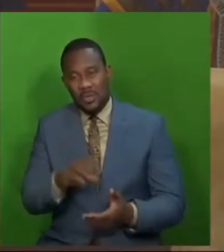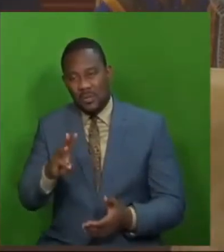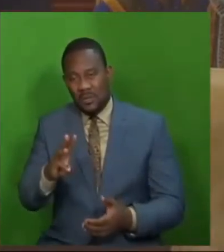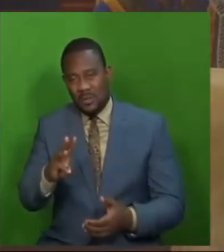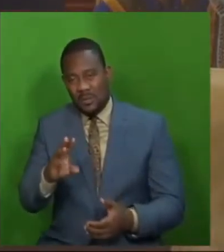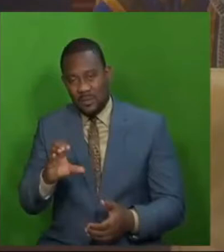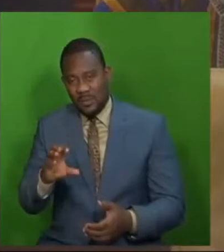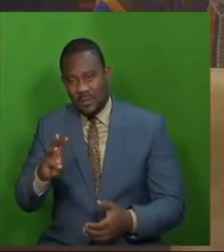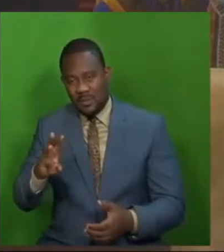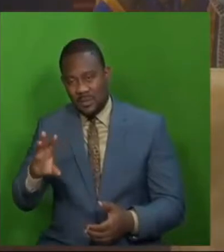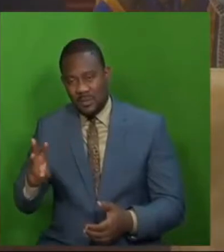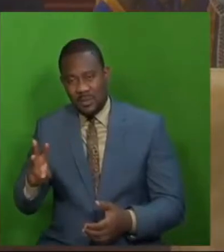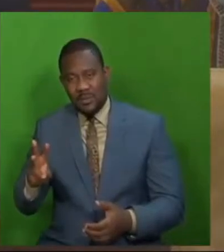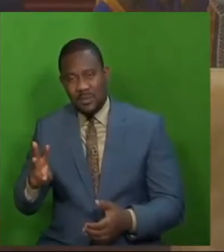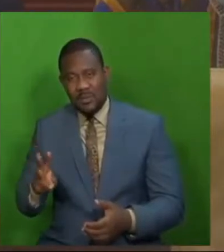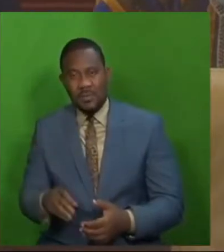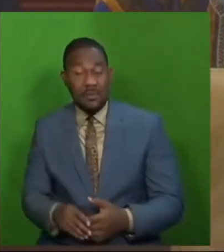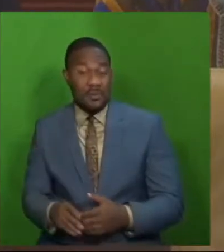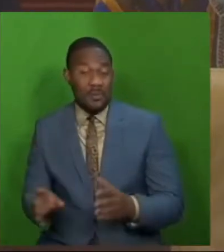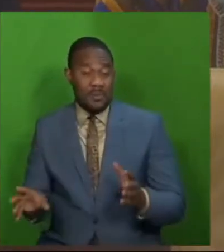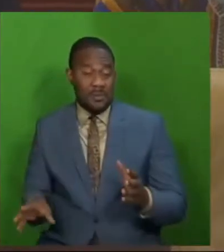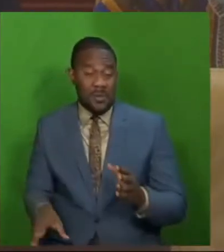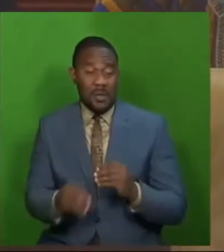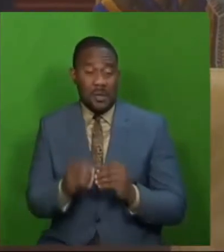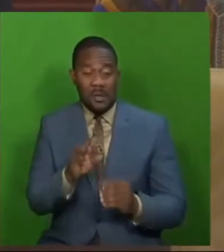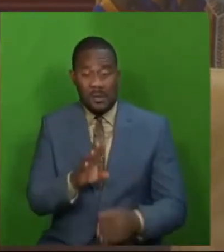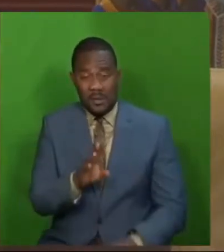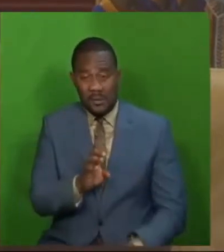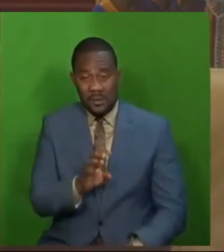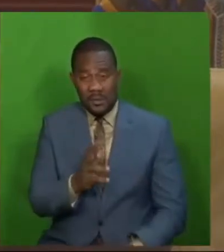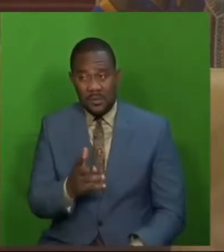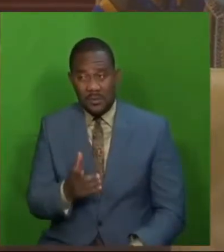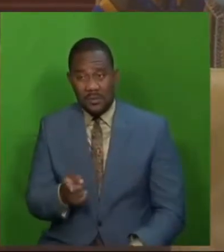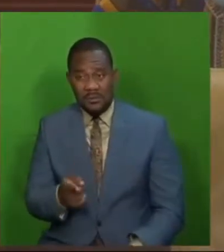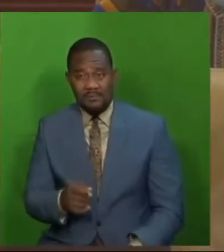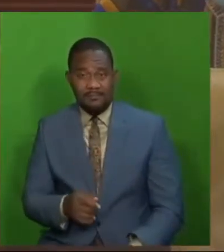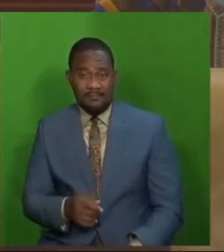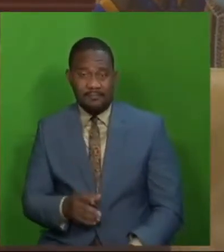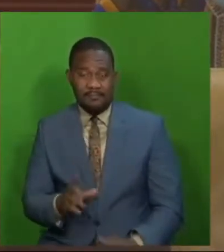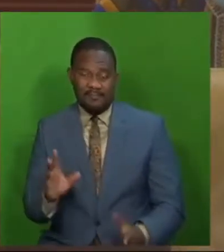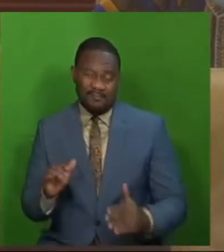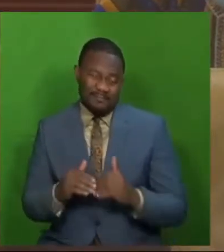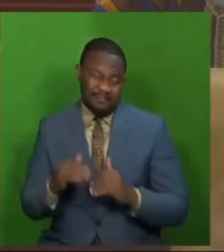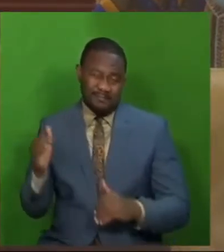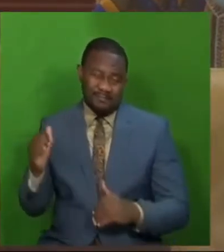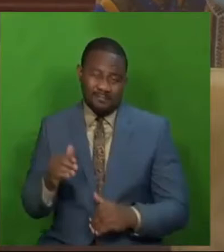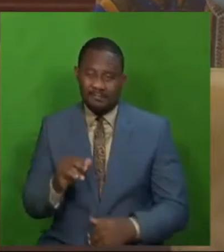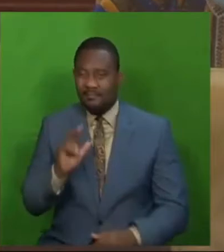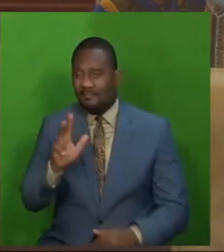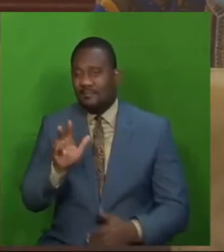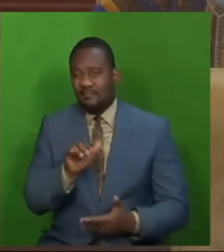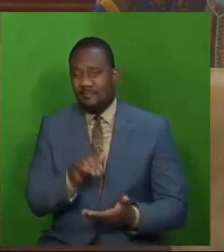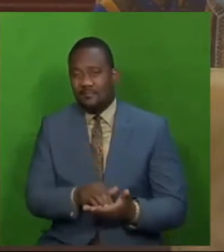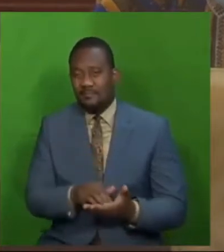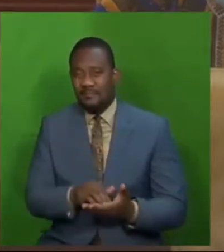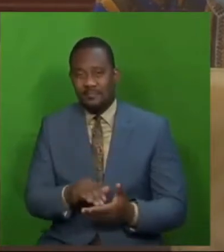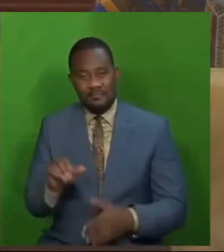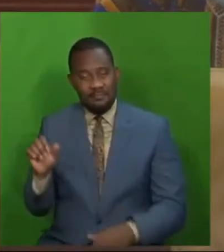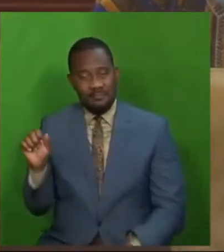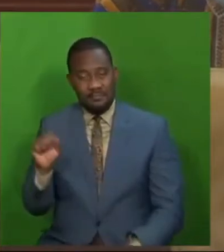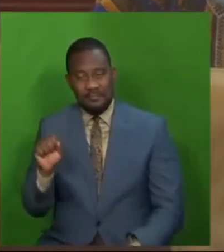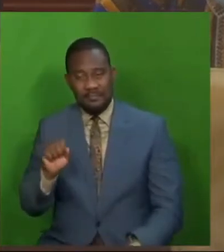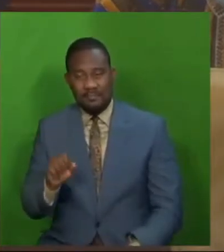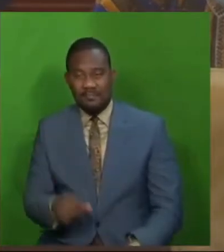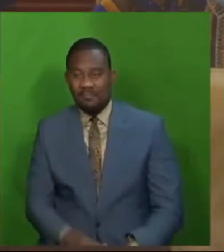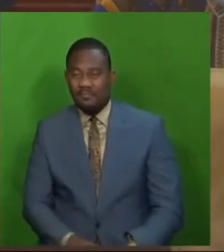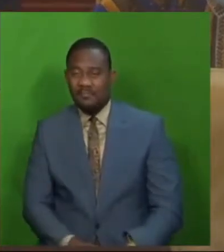2,666. So when you add the 400 living income differential, it was above $3,000. So when